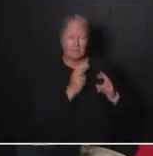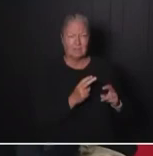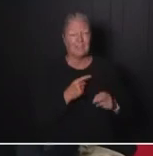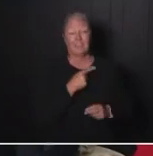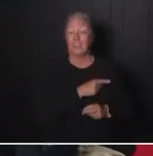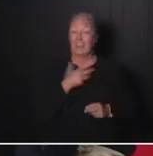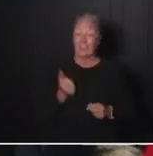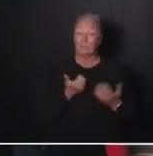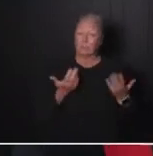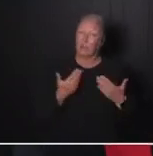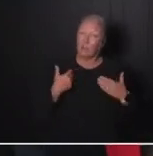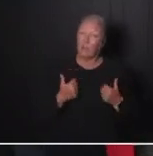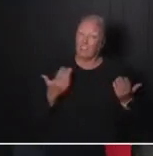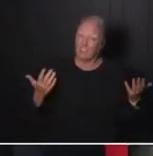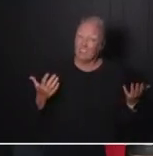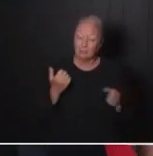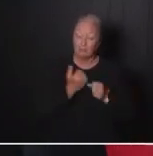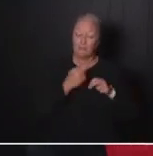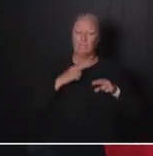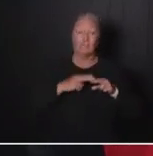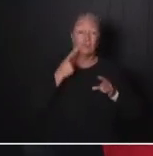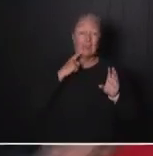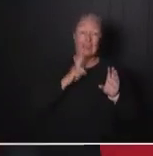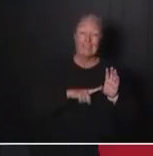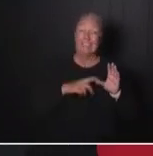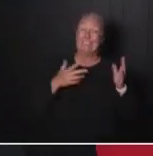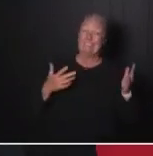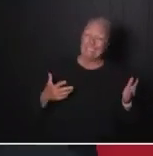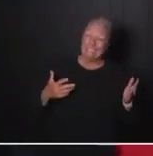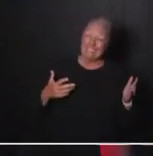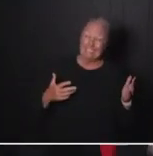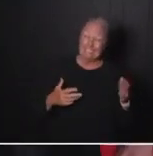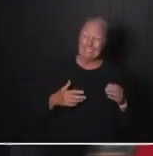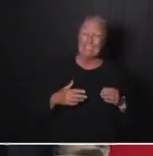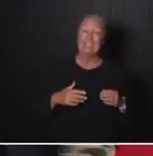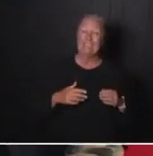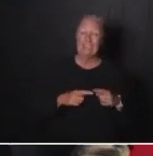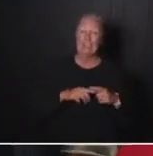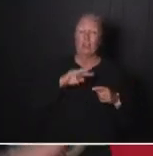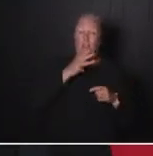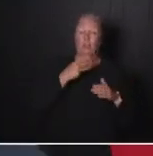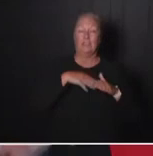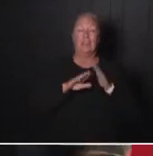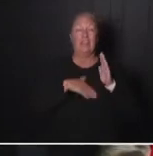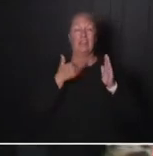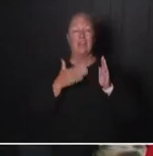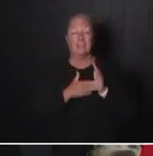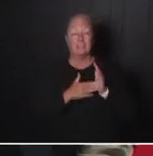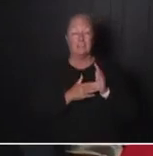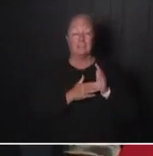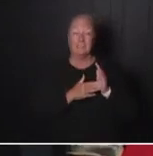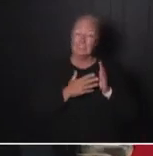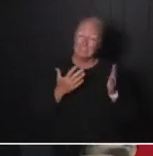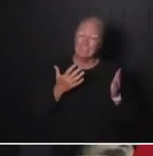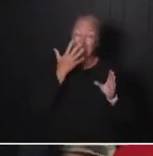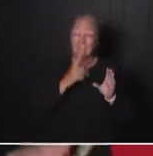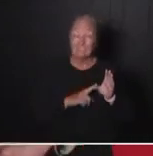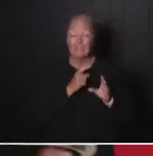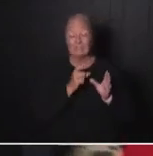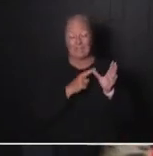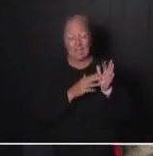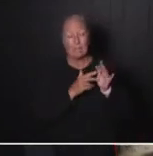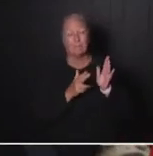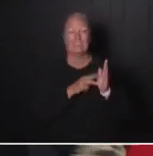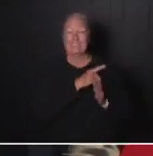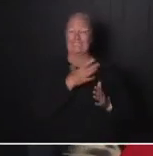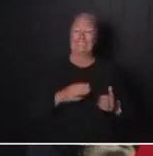deliver, don't they? I mean, grand final last year, third 3 years in the last 5 years. But we've got delivery Cameron. Day. You've got Cameron, but he's got